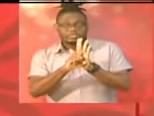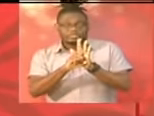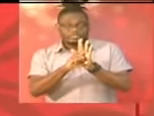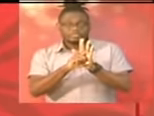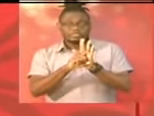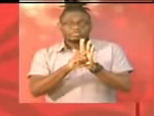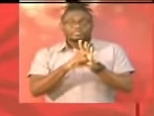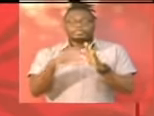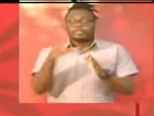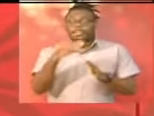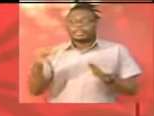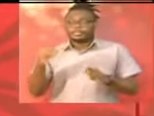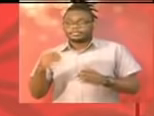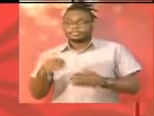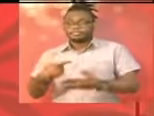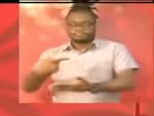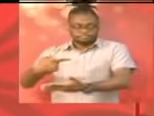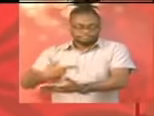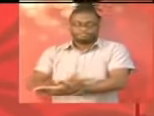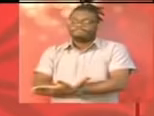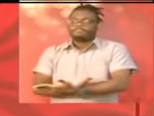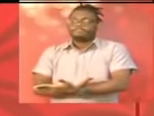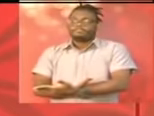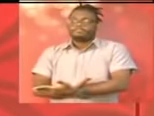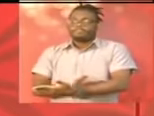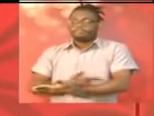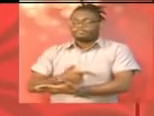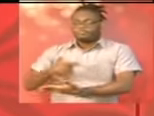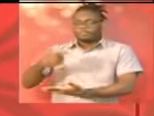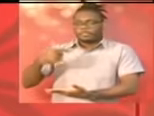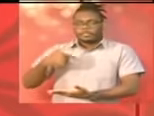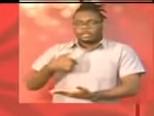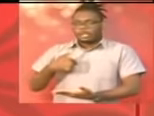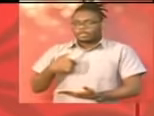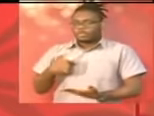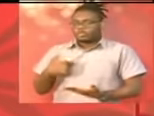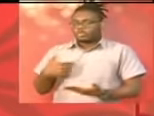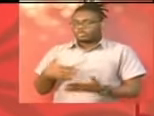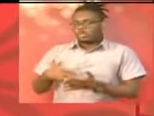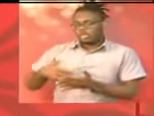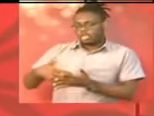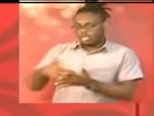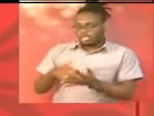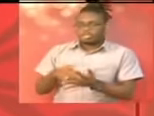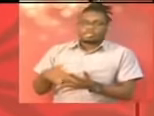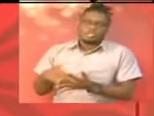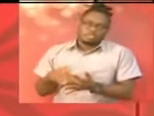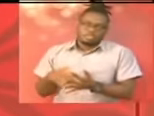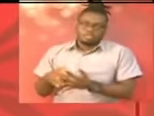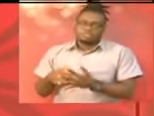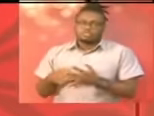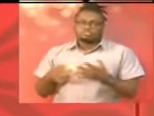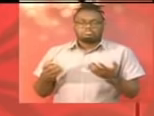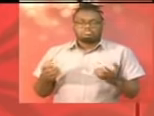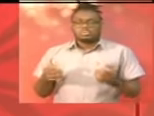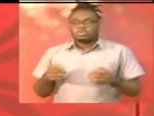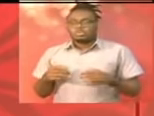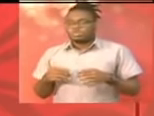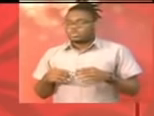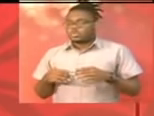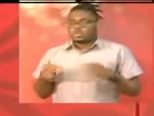to dehydration. The hard-working doctors at Mount Hope checked on me continuously while I was